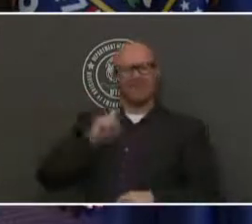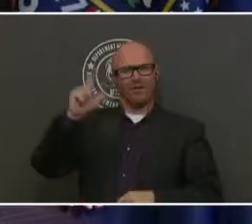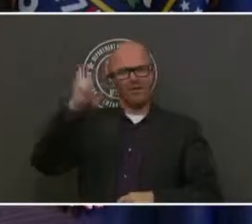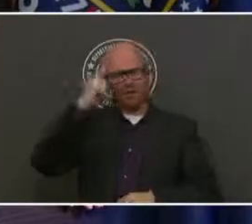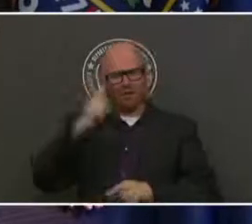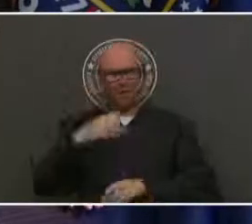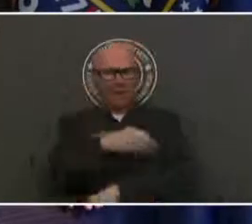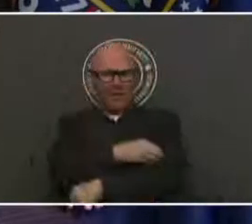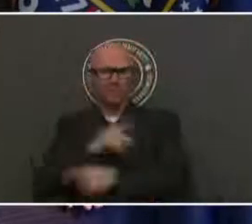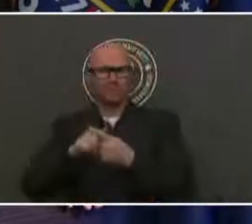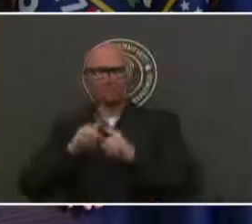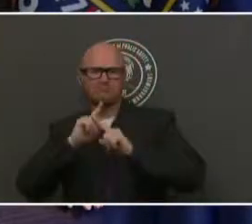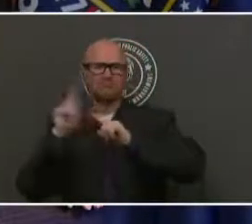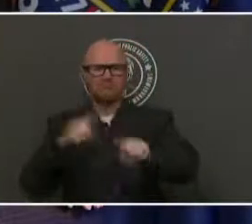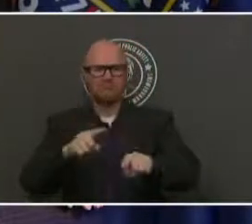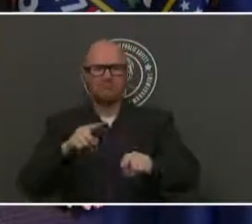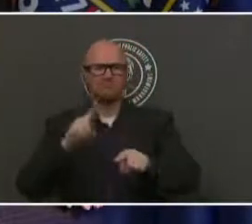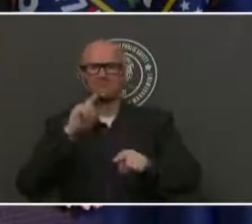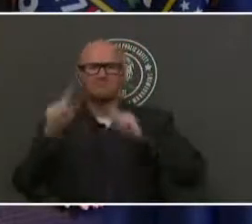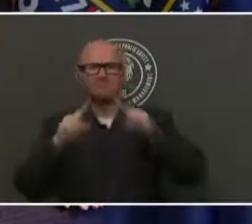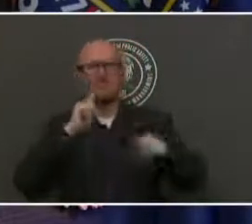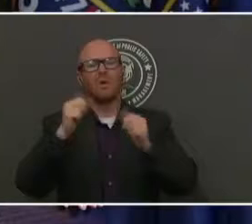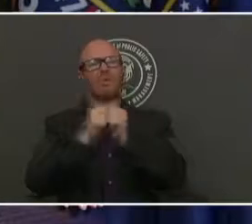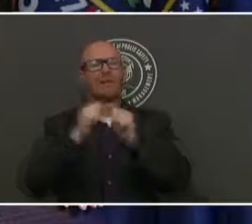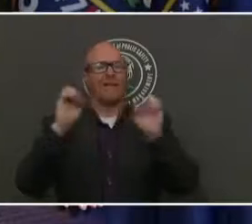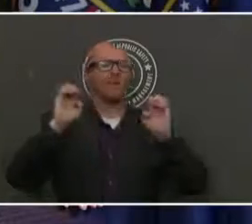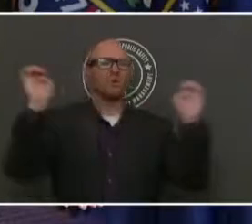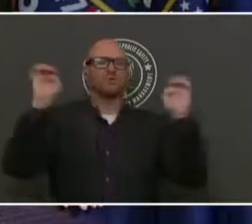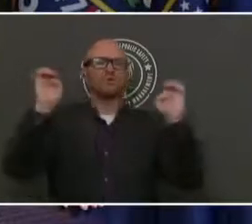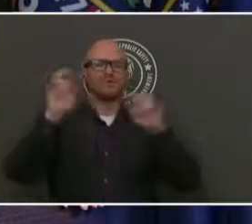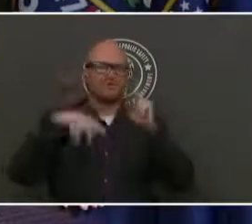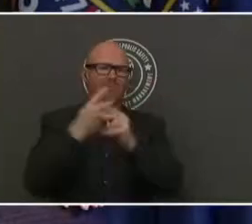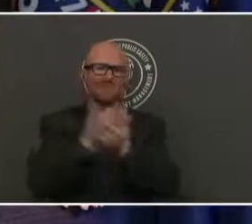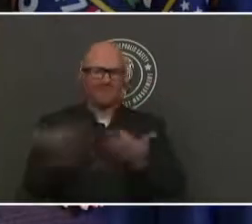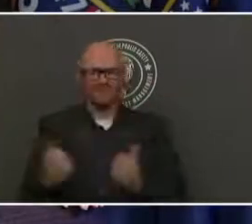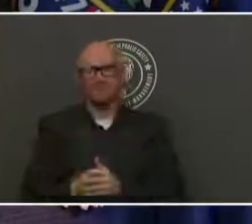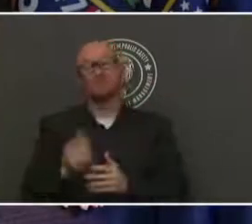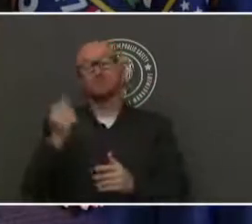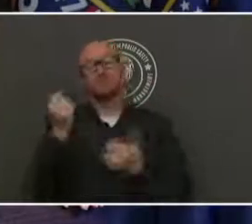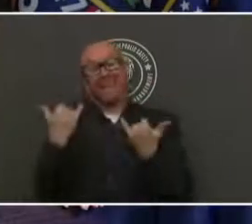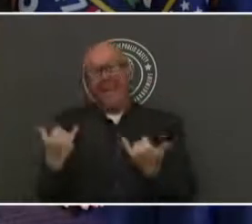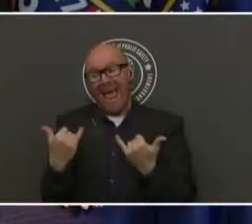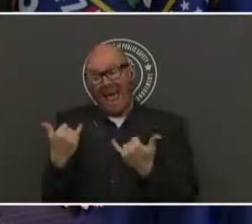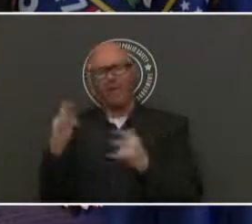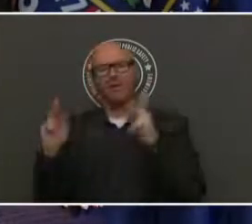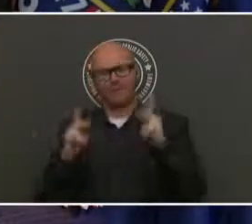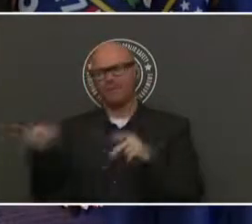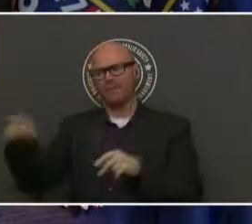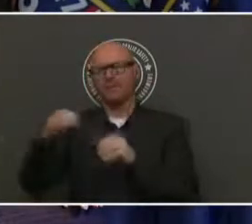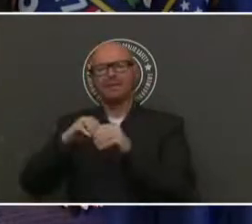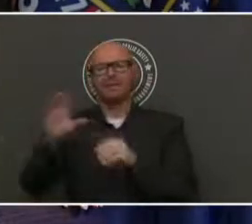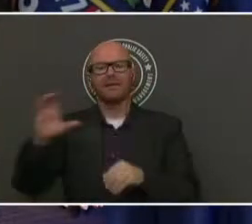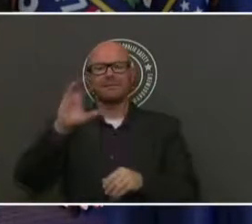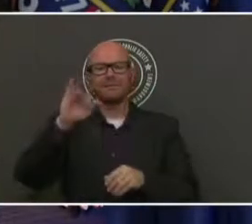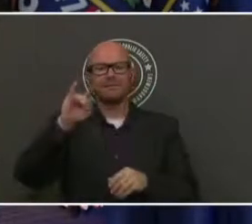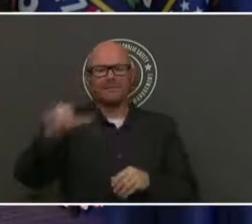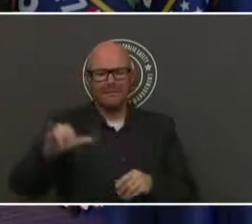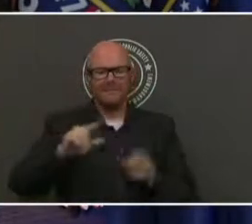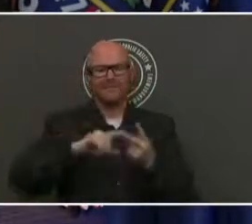that same thing in their own counties with their own officials. And but you have to remember that the counties and